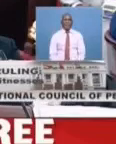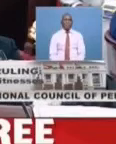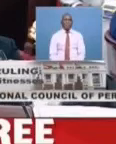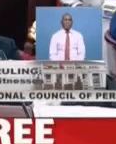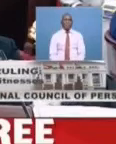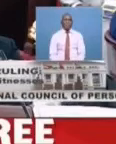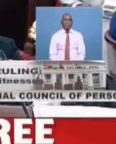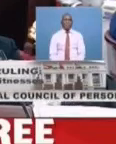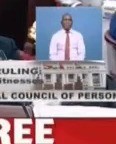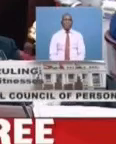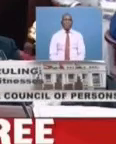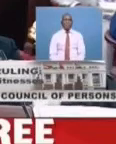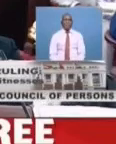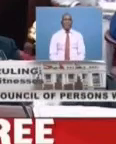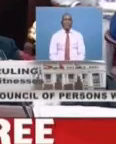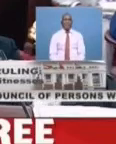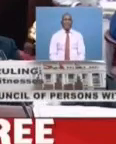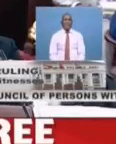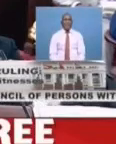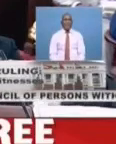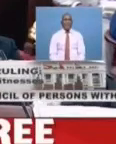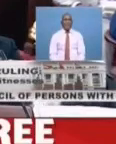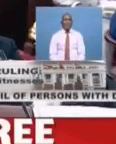based on those rules,